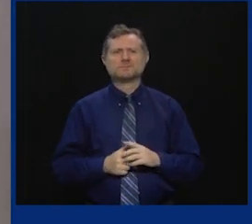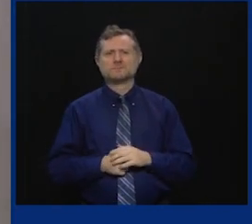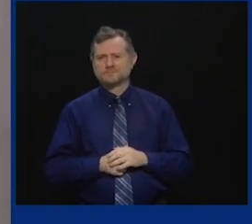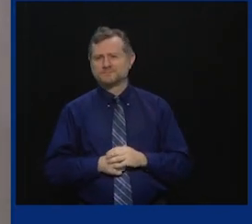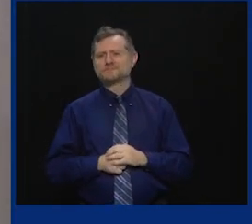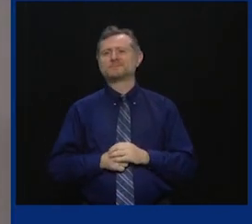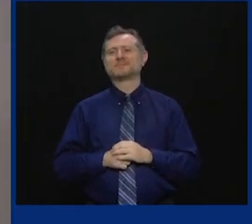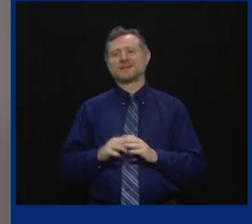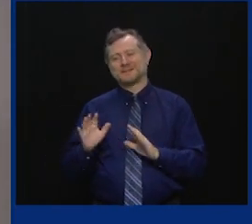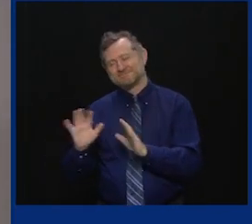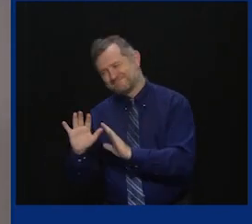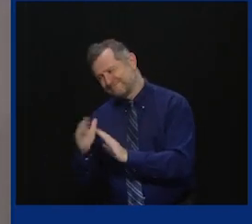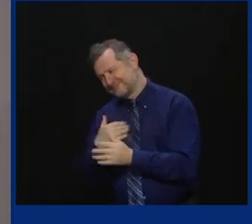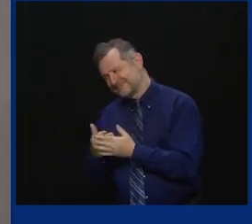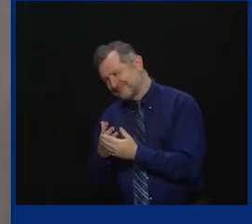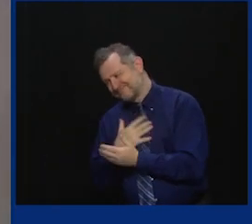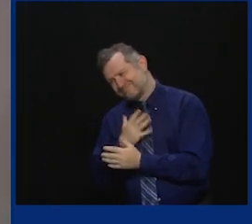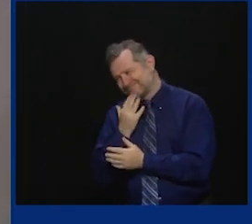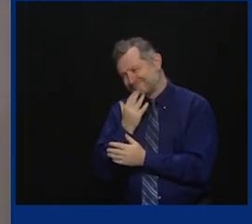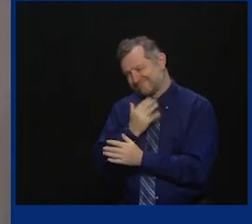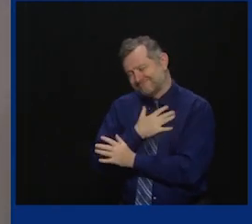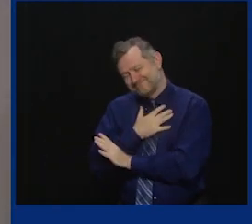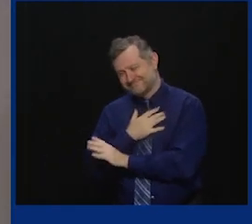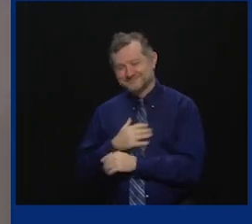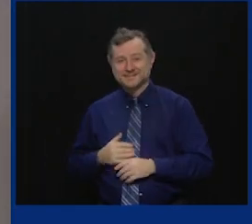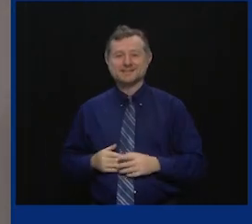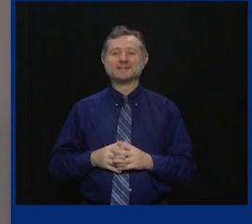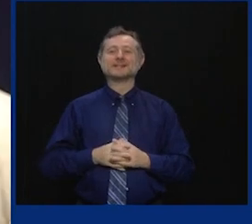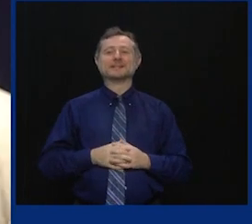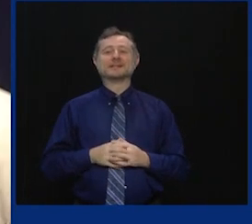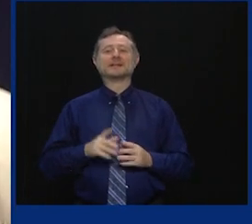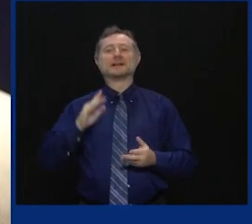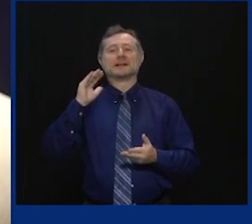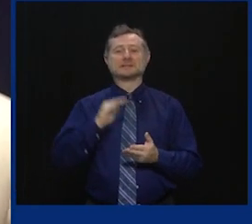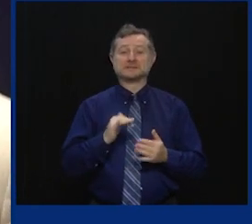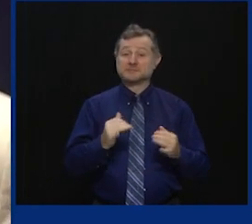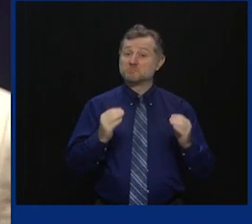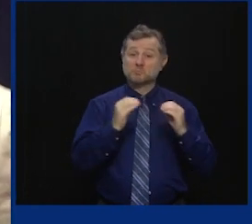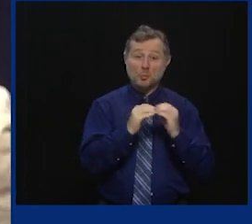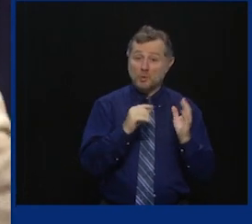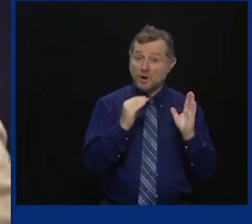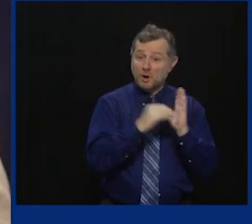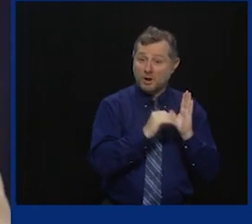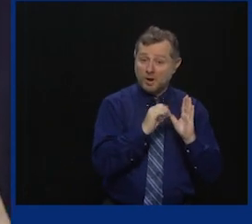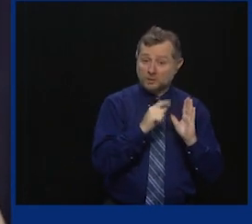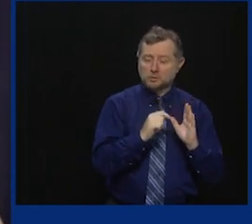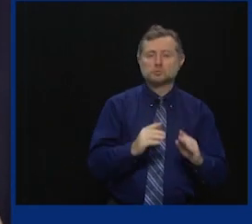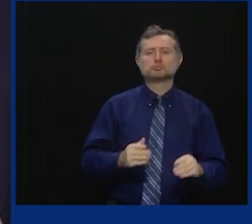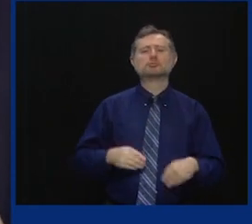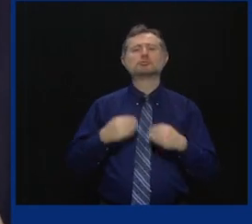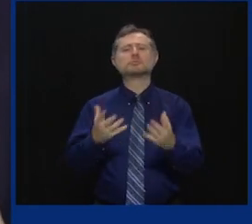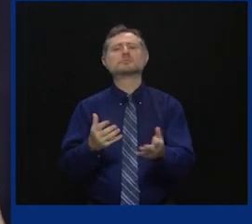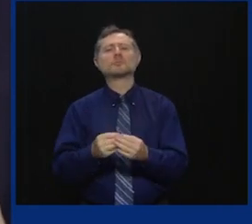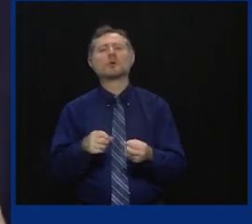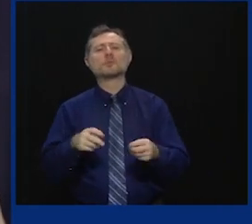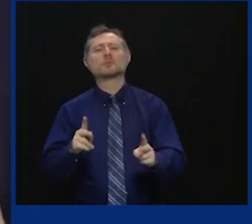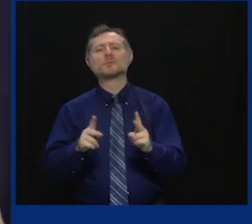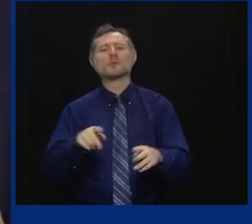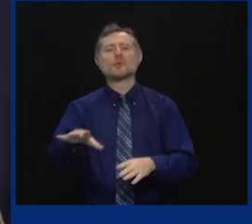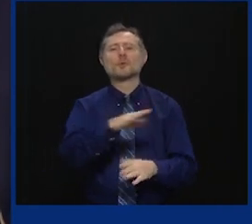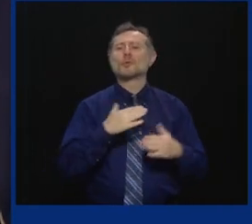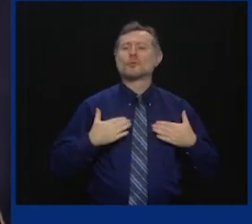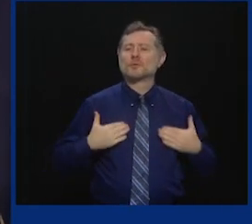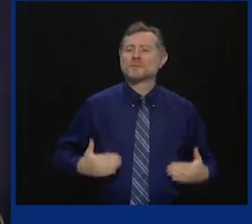No. Less is more returns some of humanity to this system, follows through on a mission of